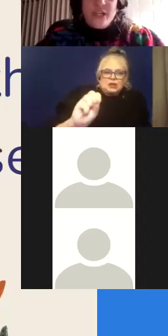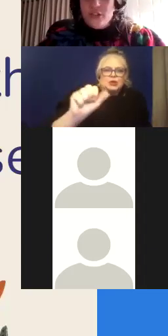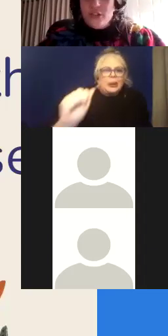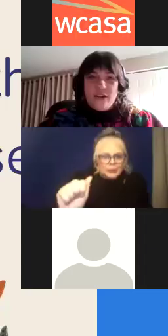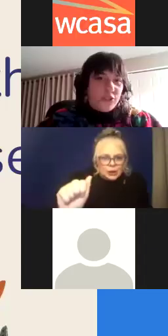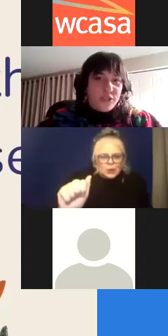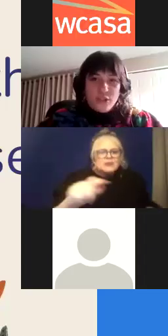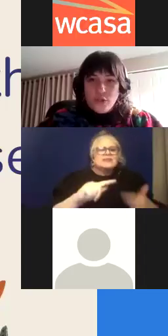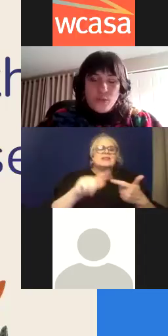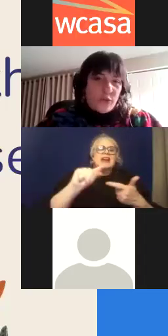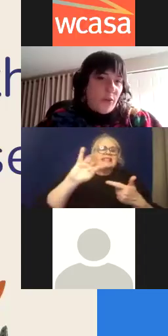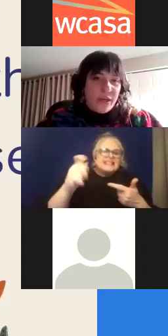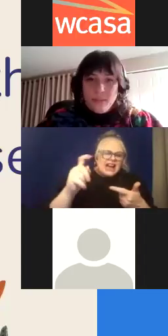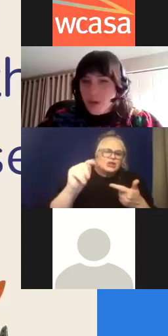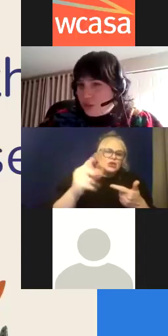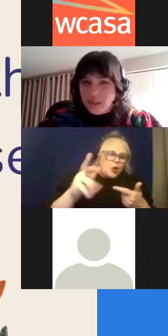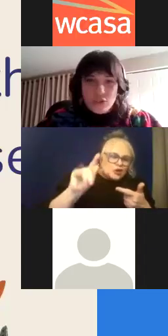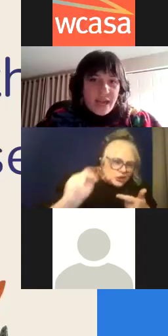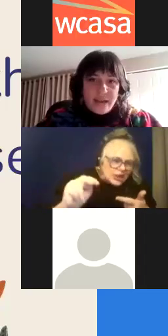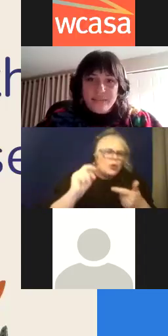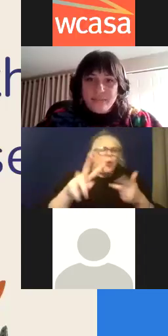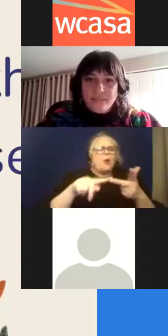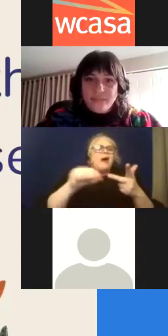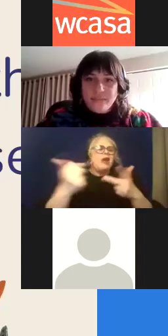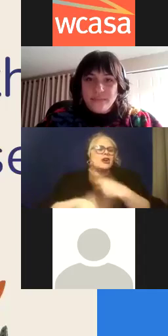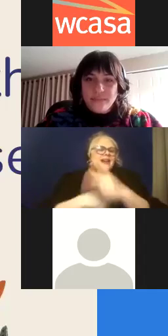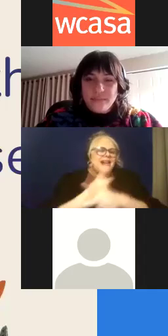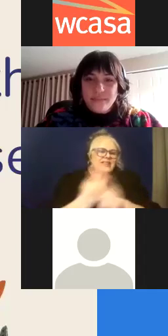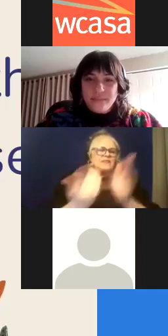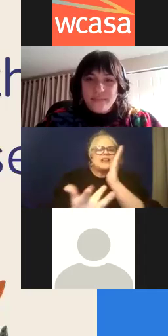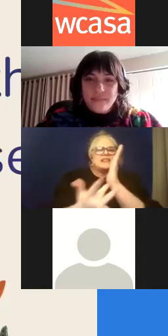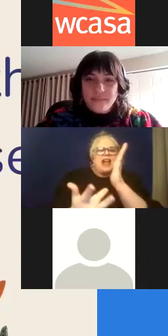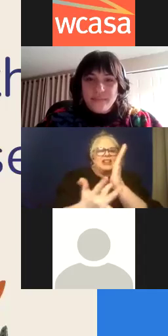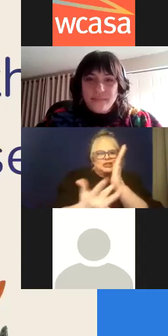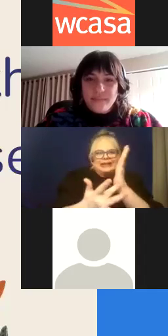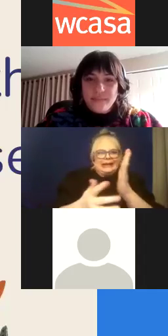Using the raise your hand feature in Zoom or throwing an emoji in the chat.